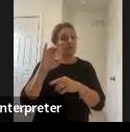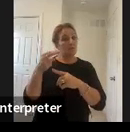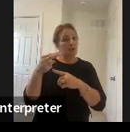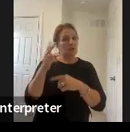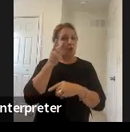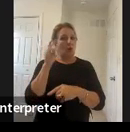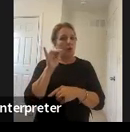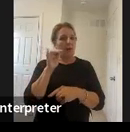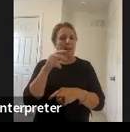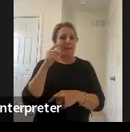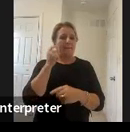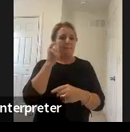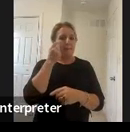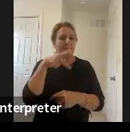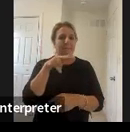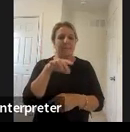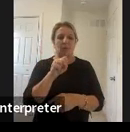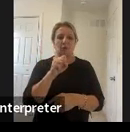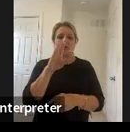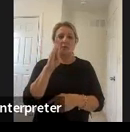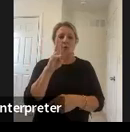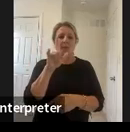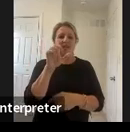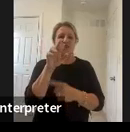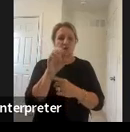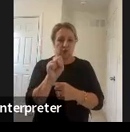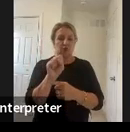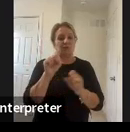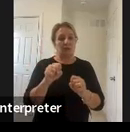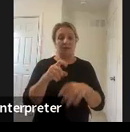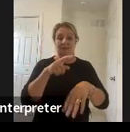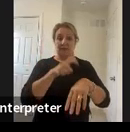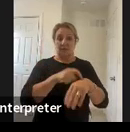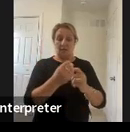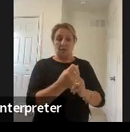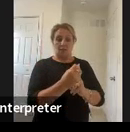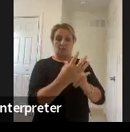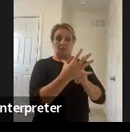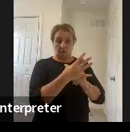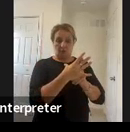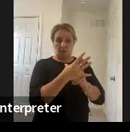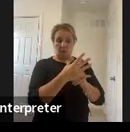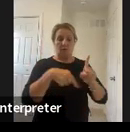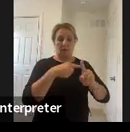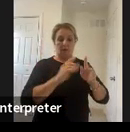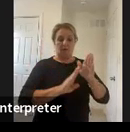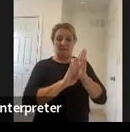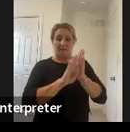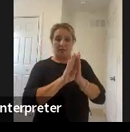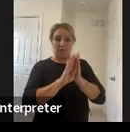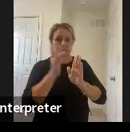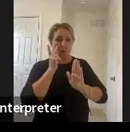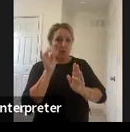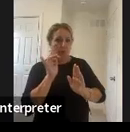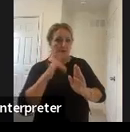look like pimples or blisters. The time from being exposed to when a person could develop symptoms